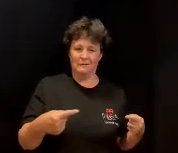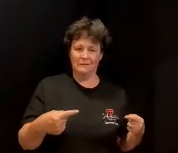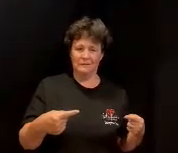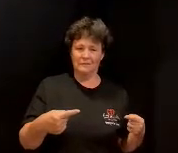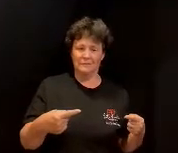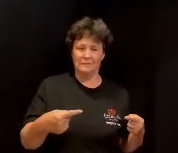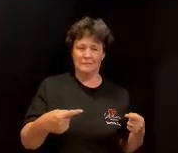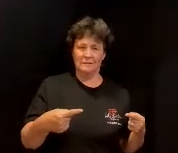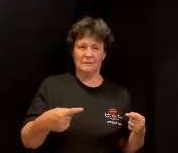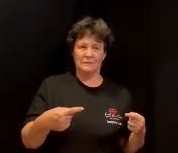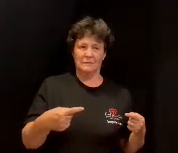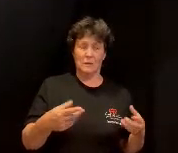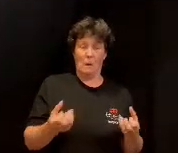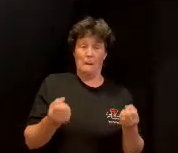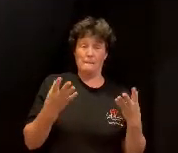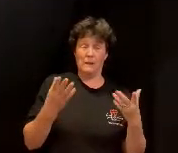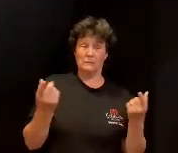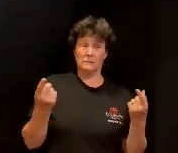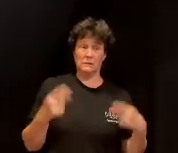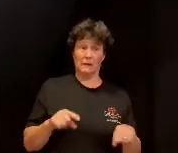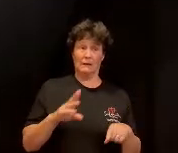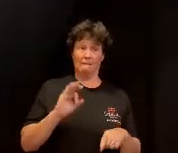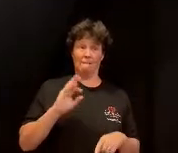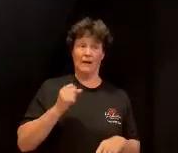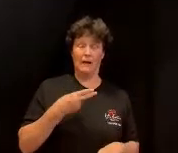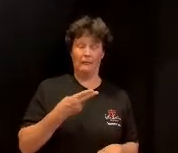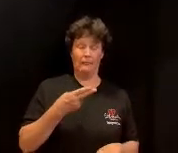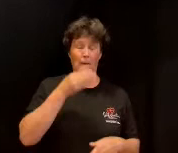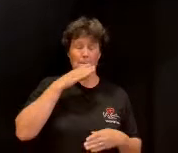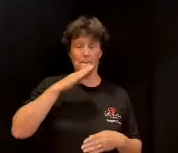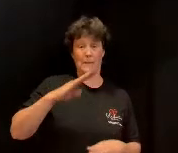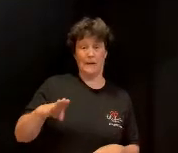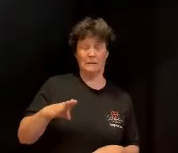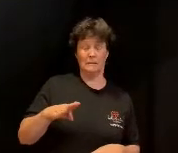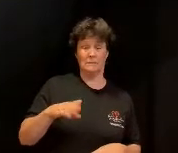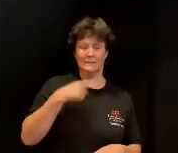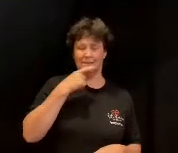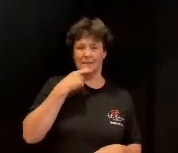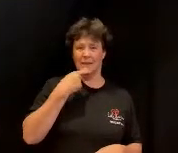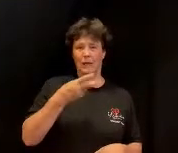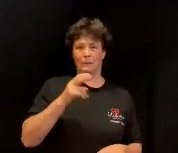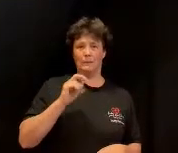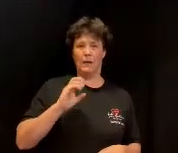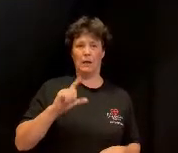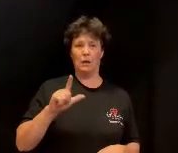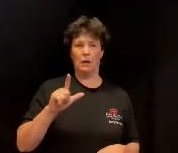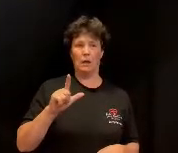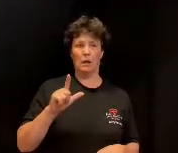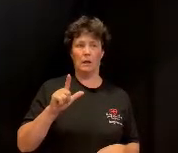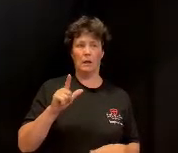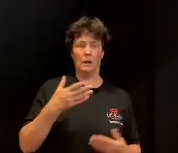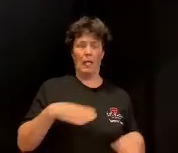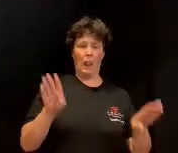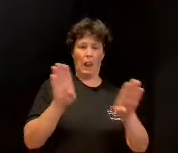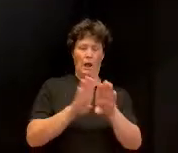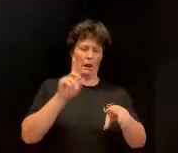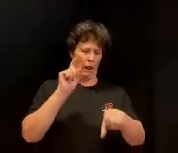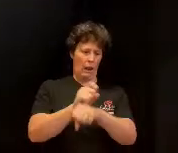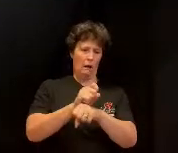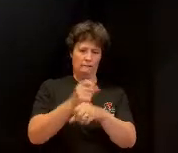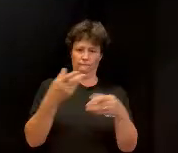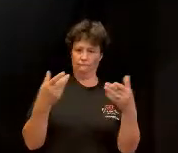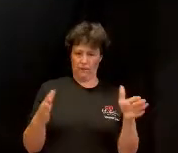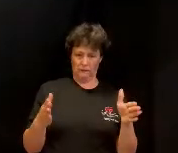So anyway, lots going on. Faith messaged me today and said Paniel has said the compound there in Haiti is completely locked down.